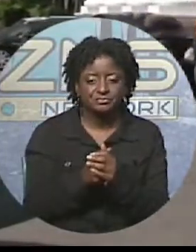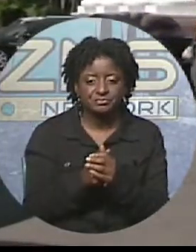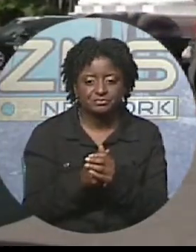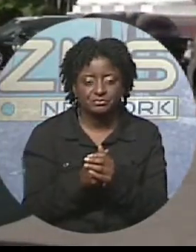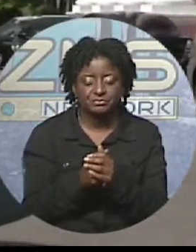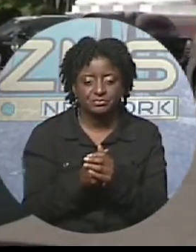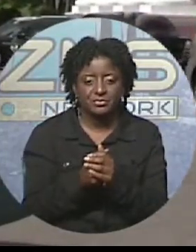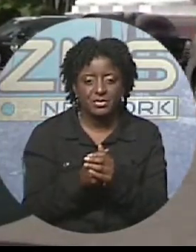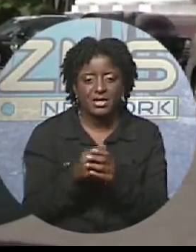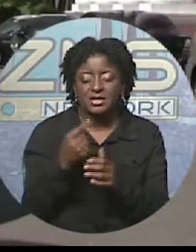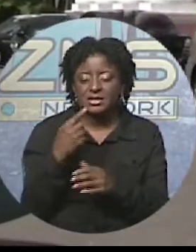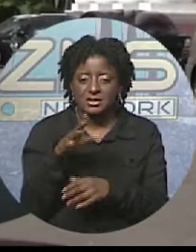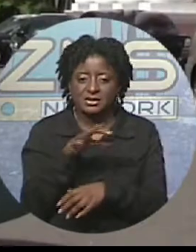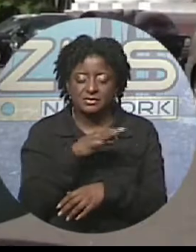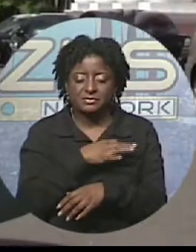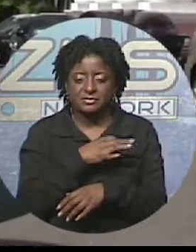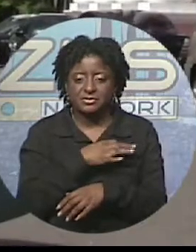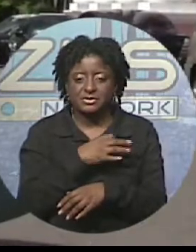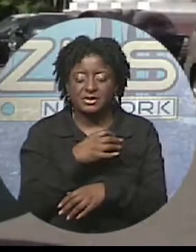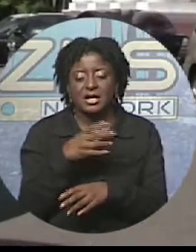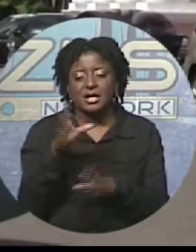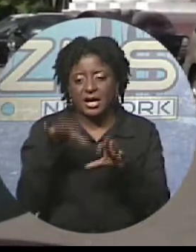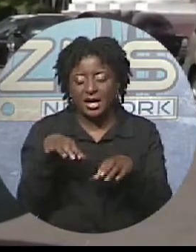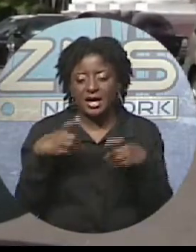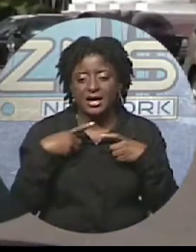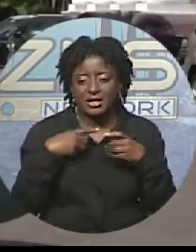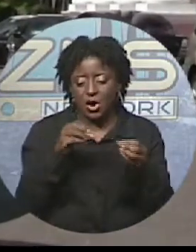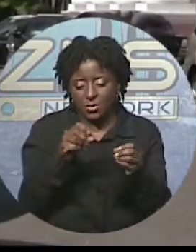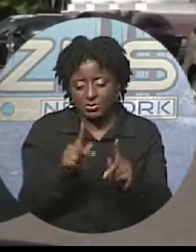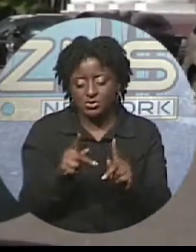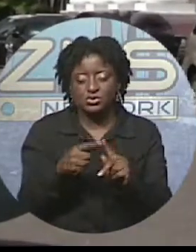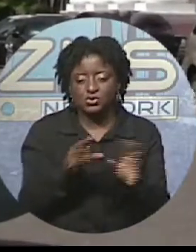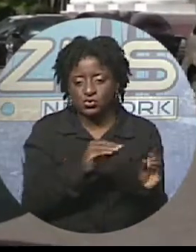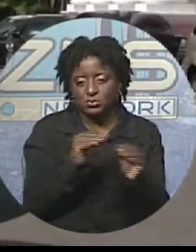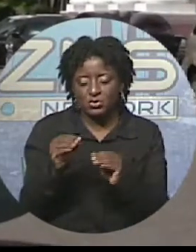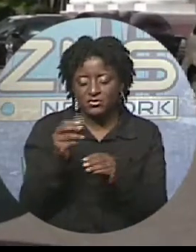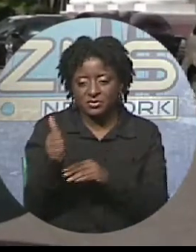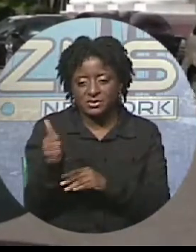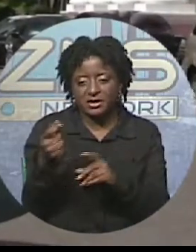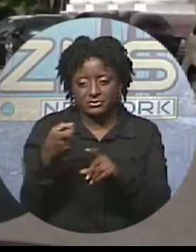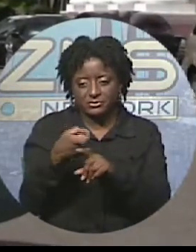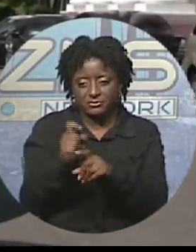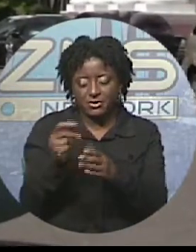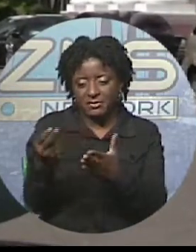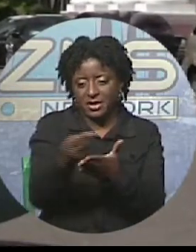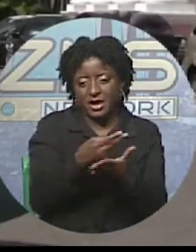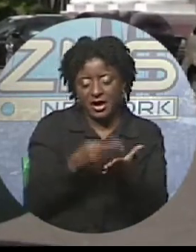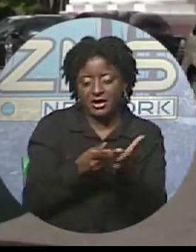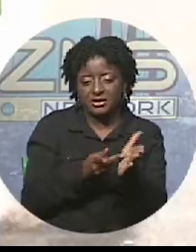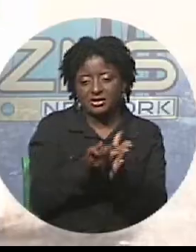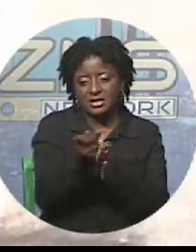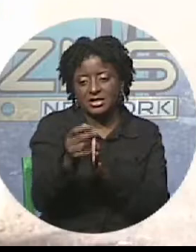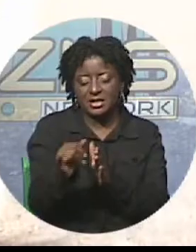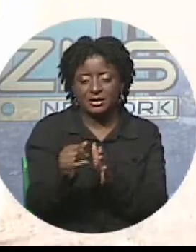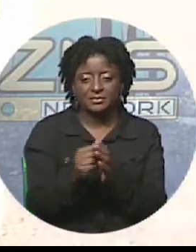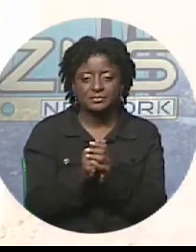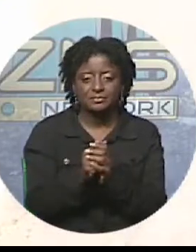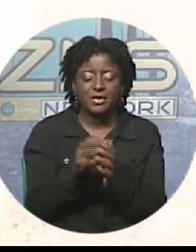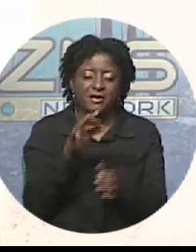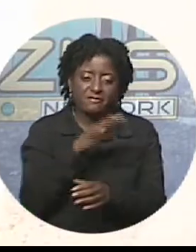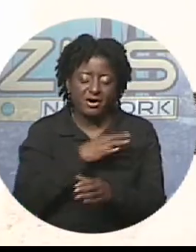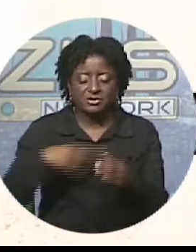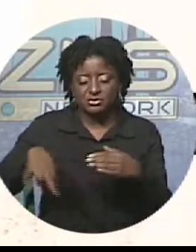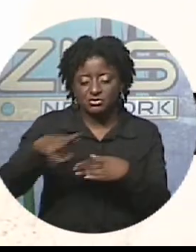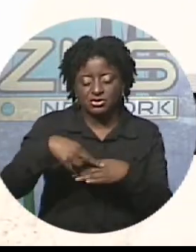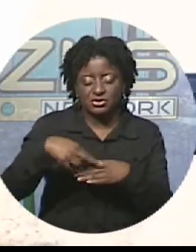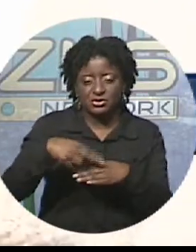contract kill, but instead recruited another person. She recommended the appropriate sentence should be death or life in prison. Farrington